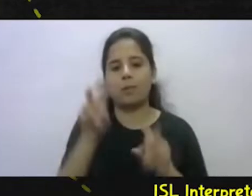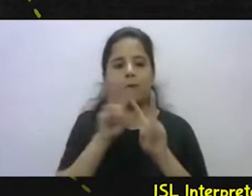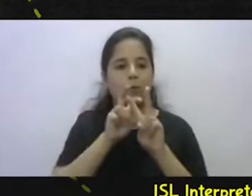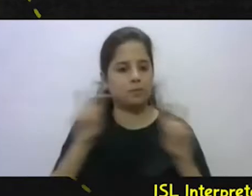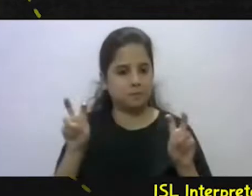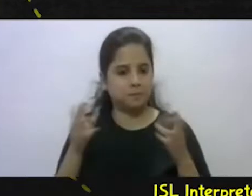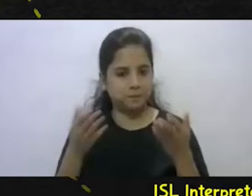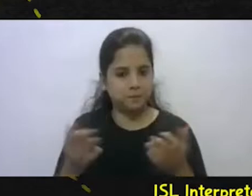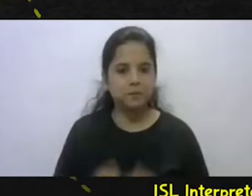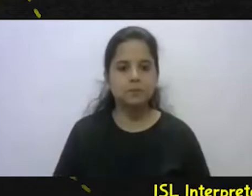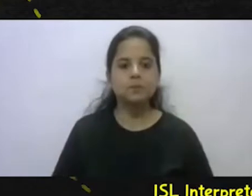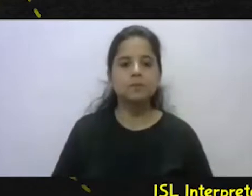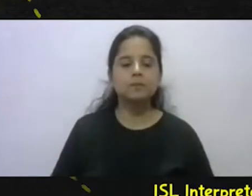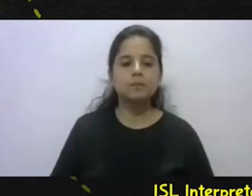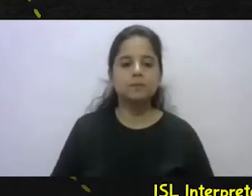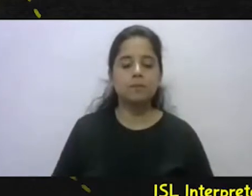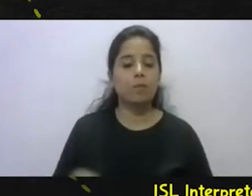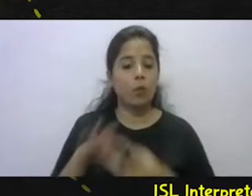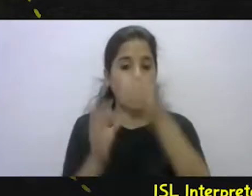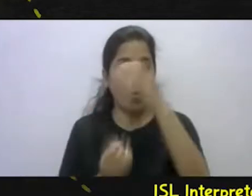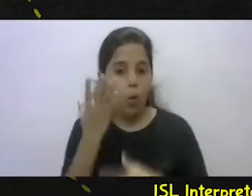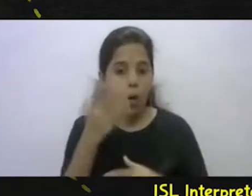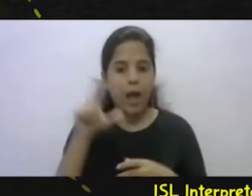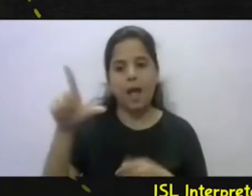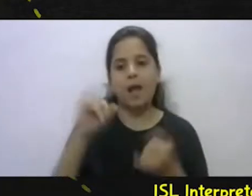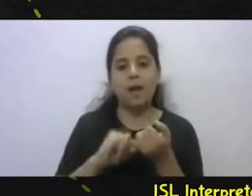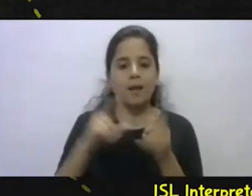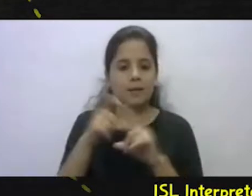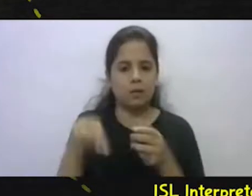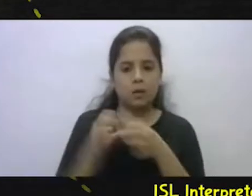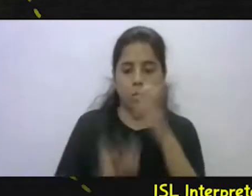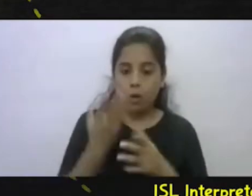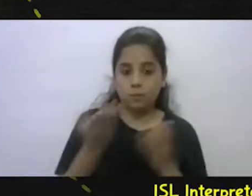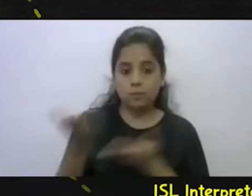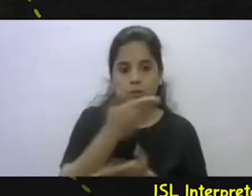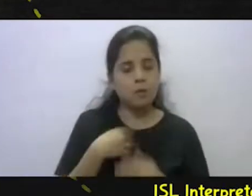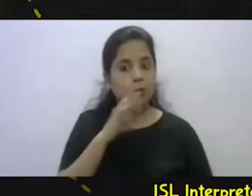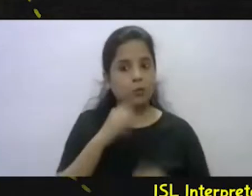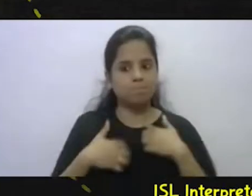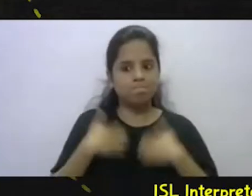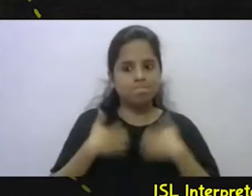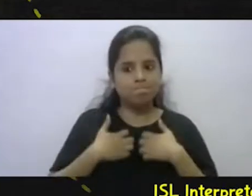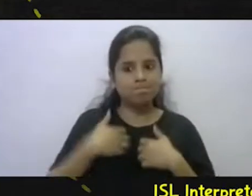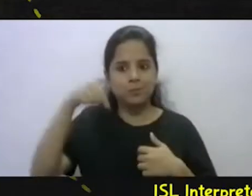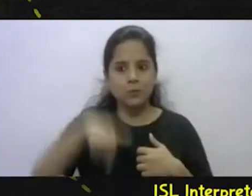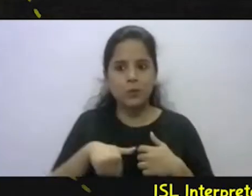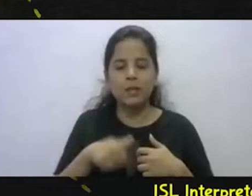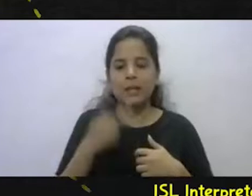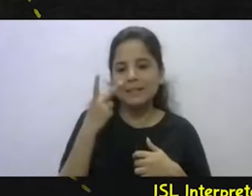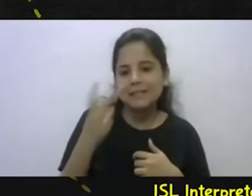and to all the organizers of LSD. We are really excited to have this